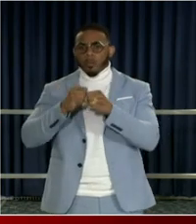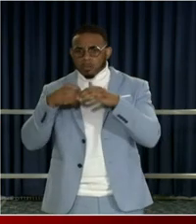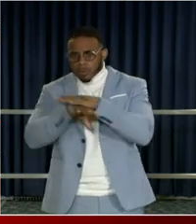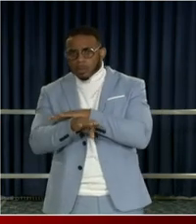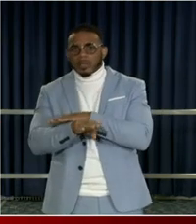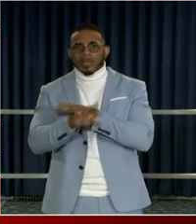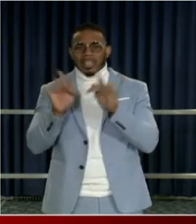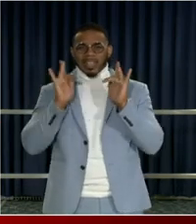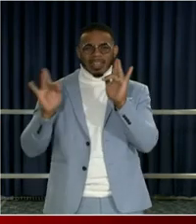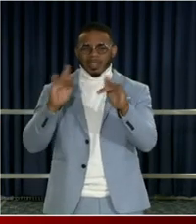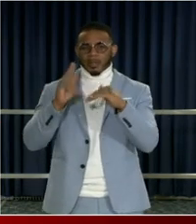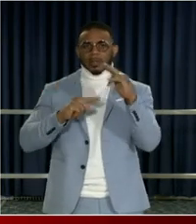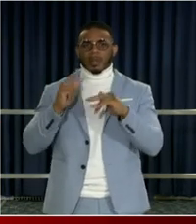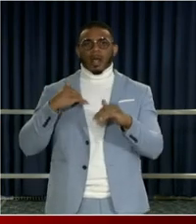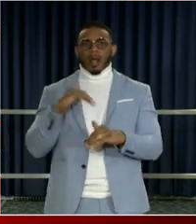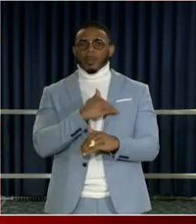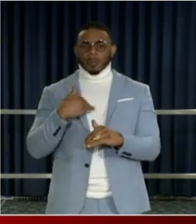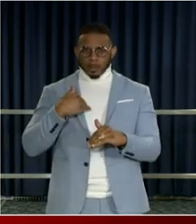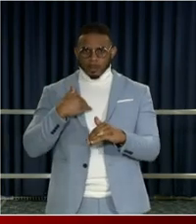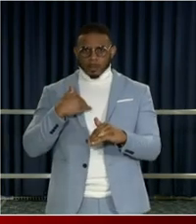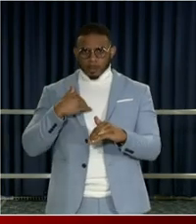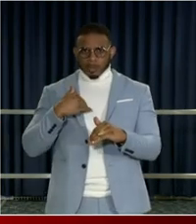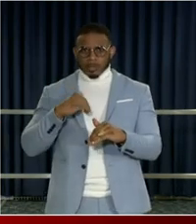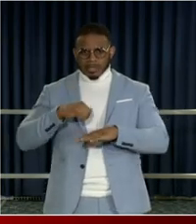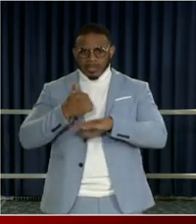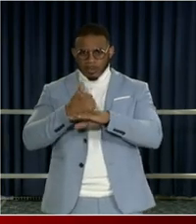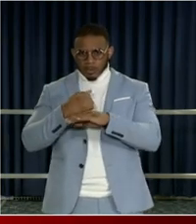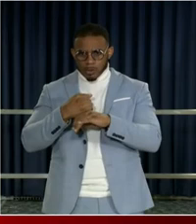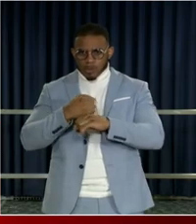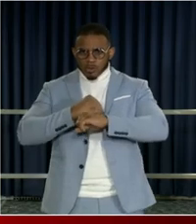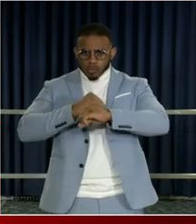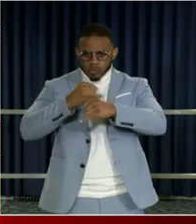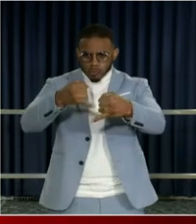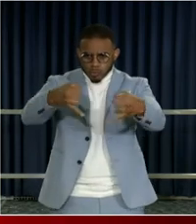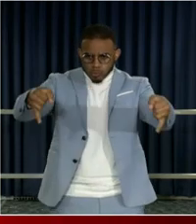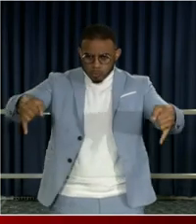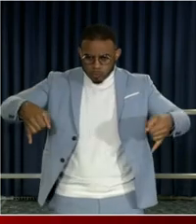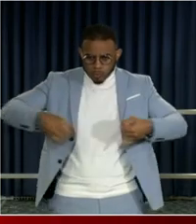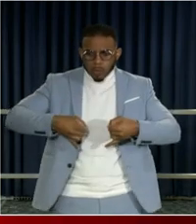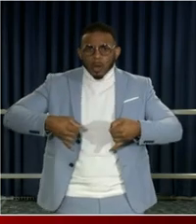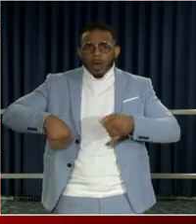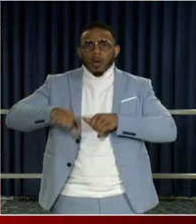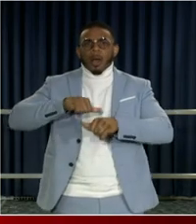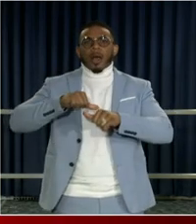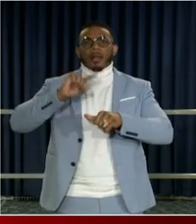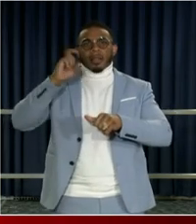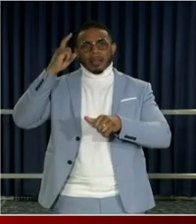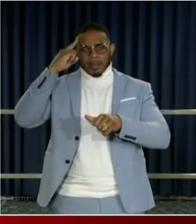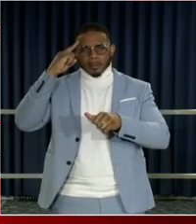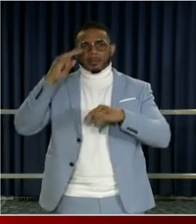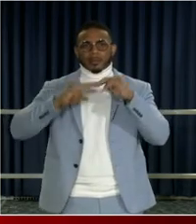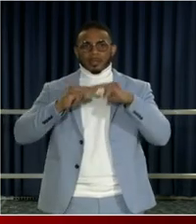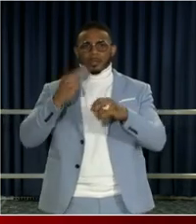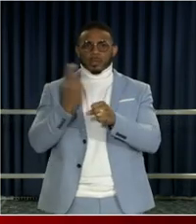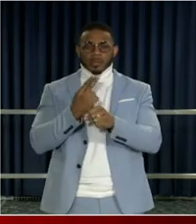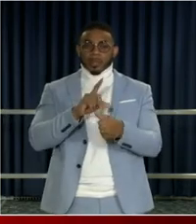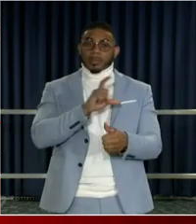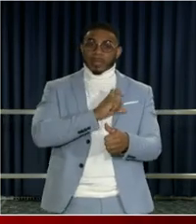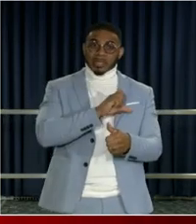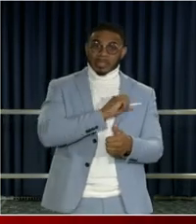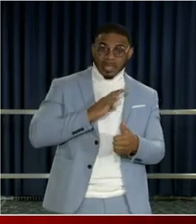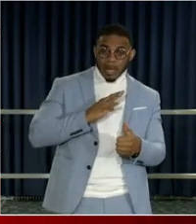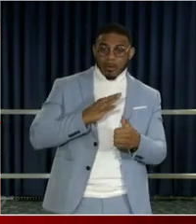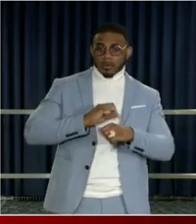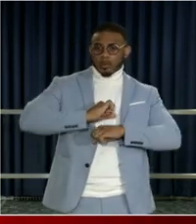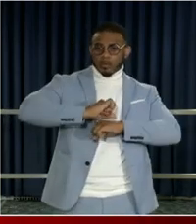building, our members established a secure perimeter around the Capitol building, utilizing police personnel in order to